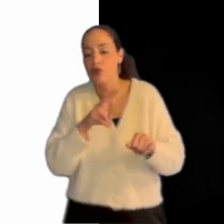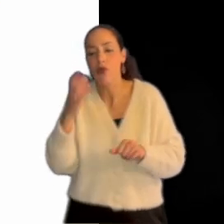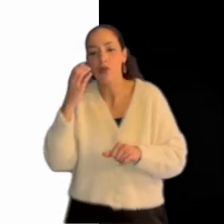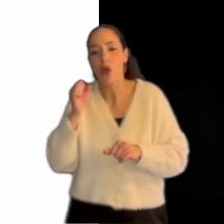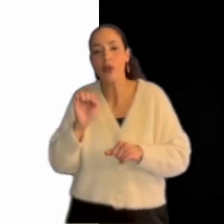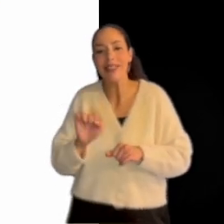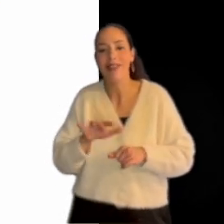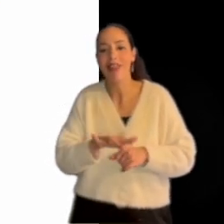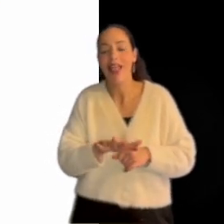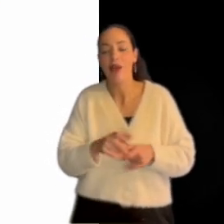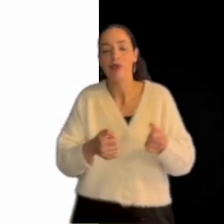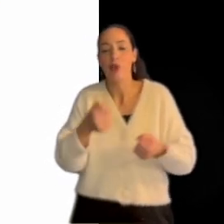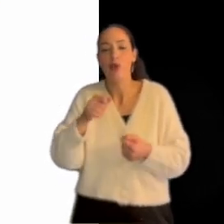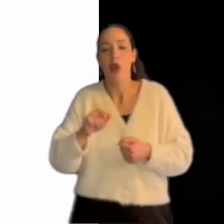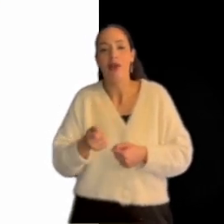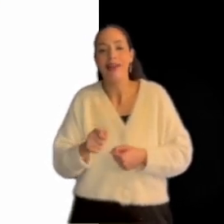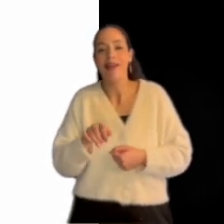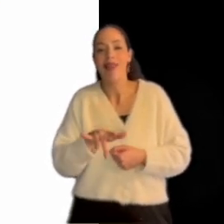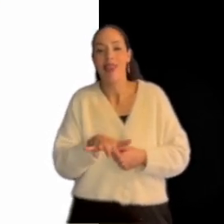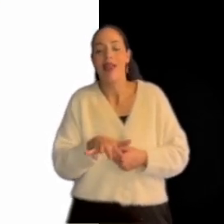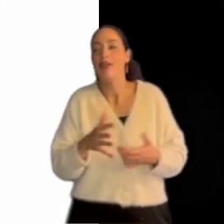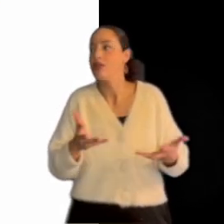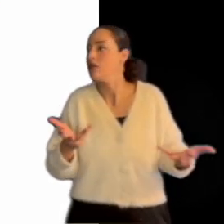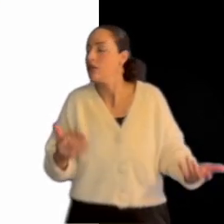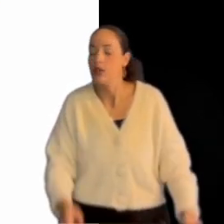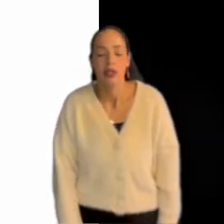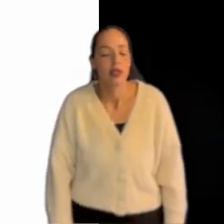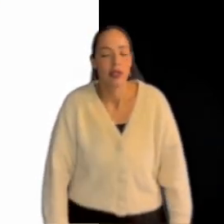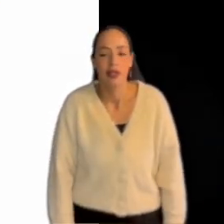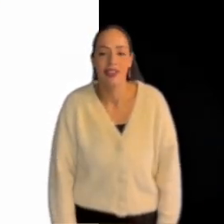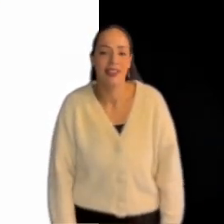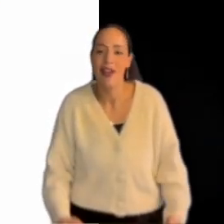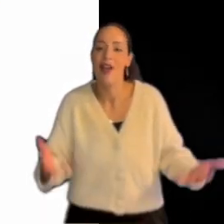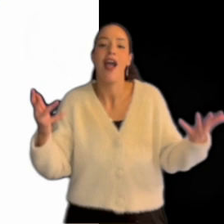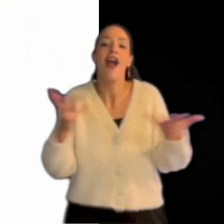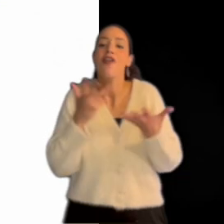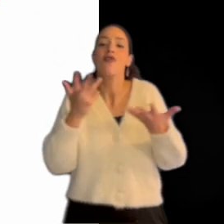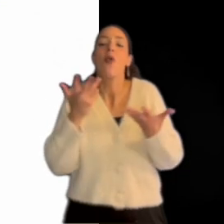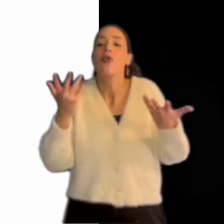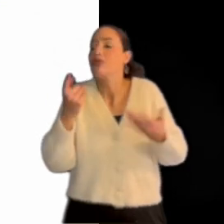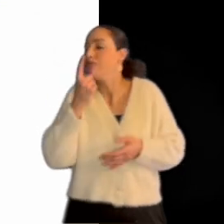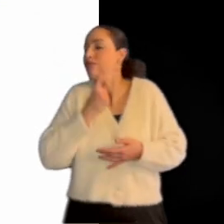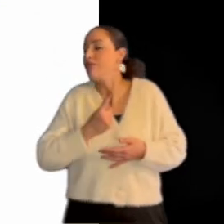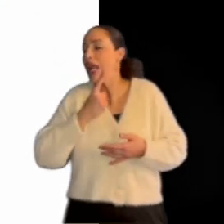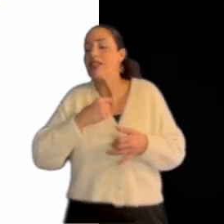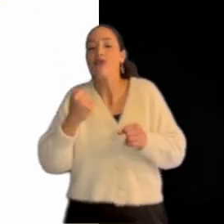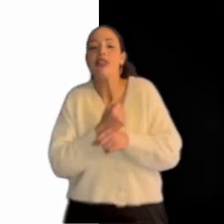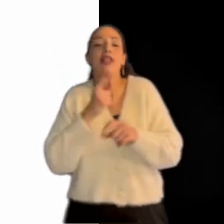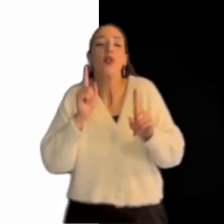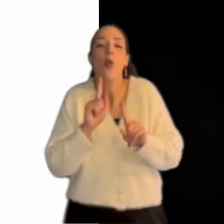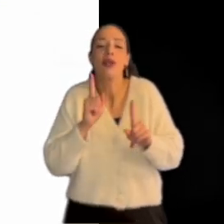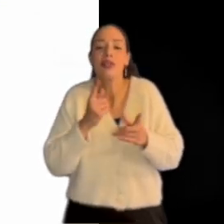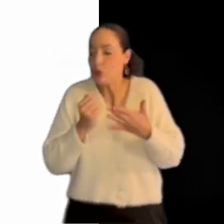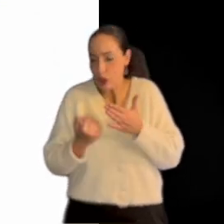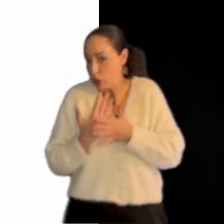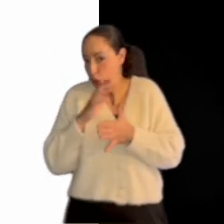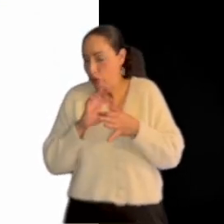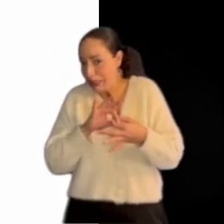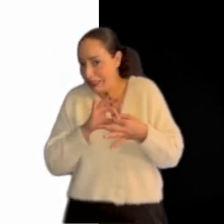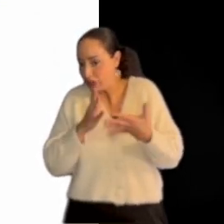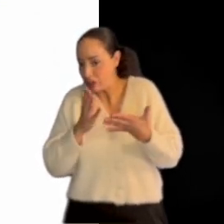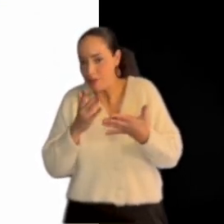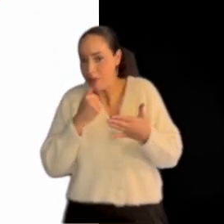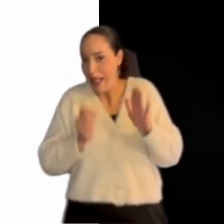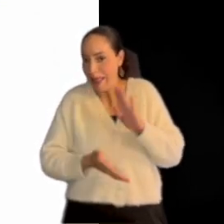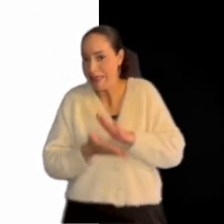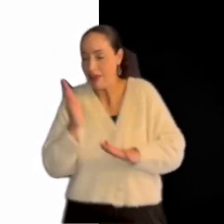what any self-respecting woman in her early 30s in a relatively new relationship would do. I left and pretended I'd never been there. But I